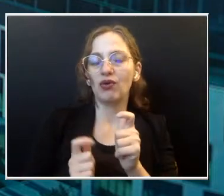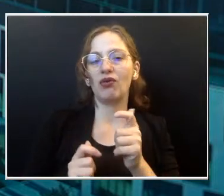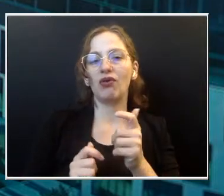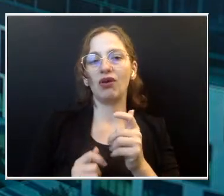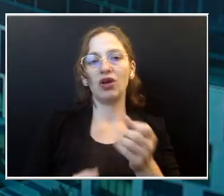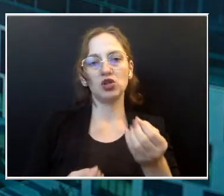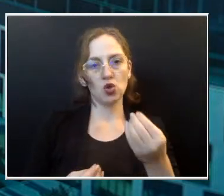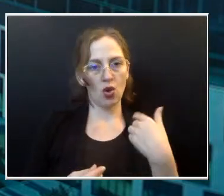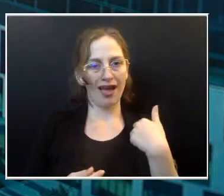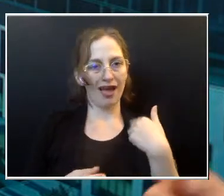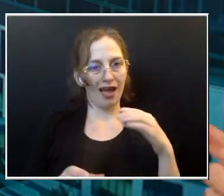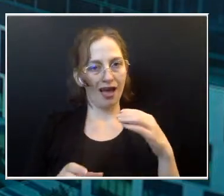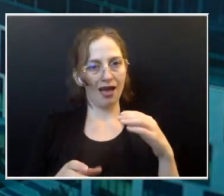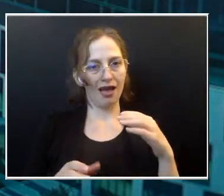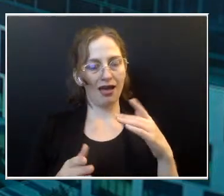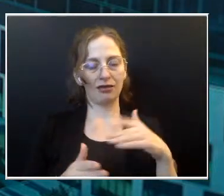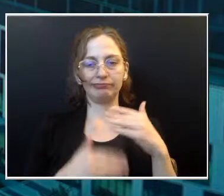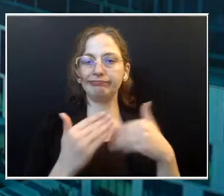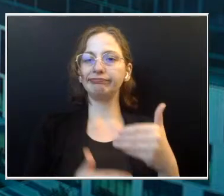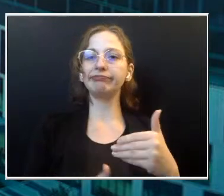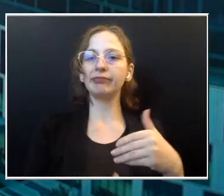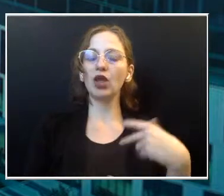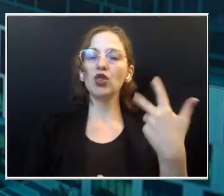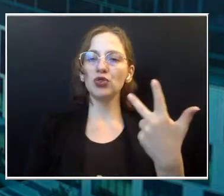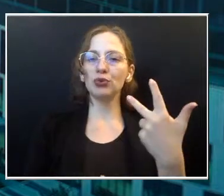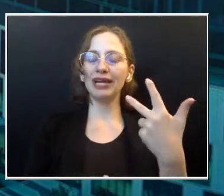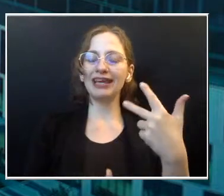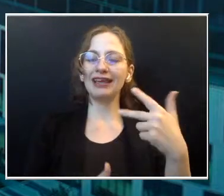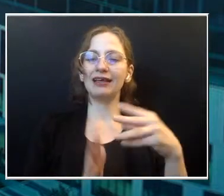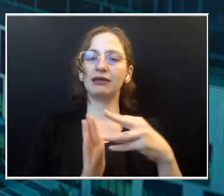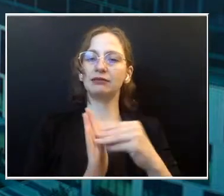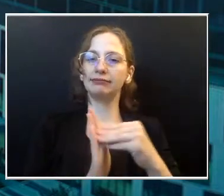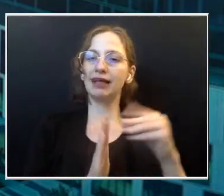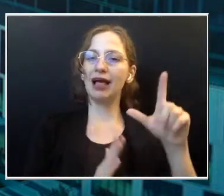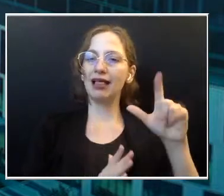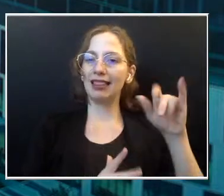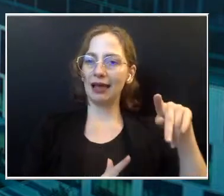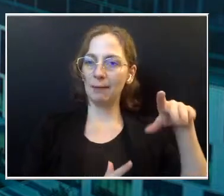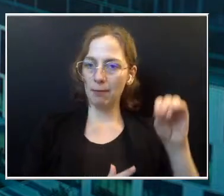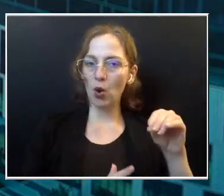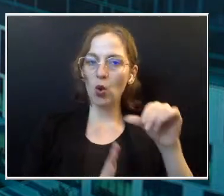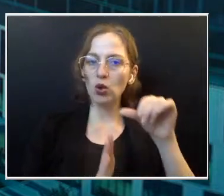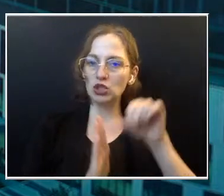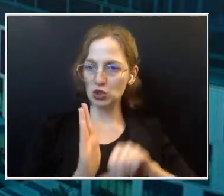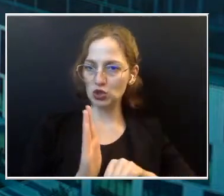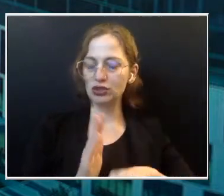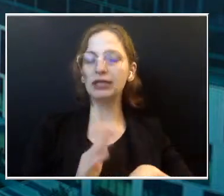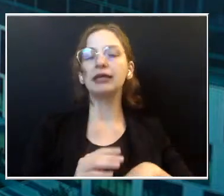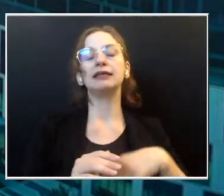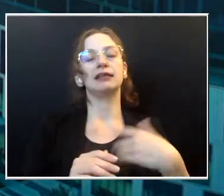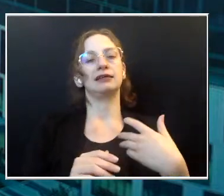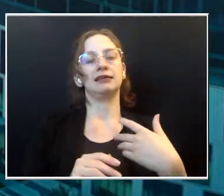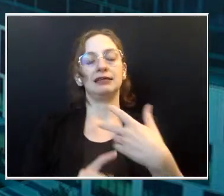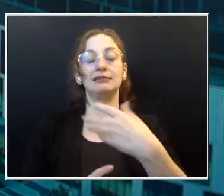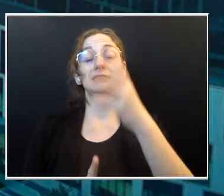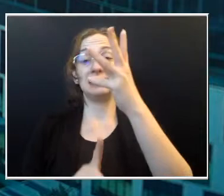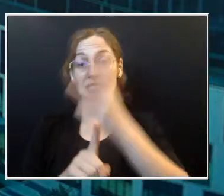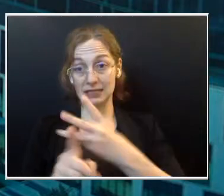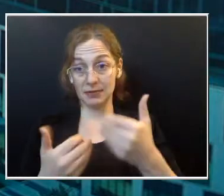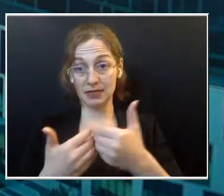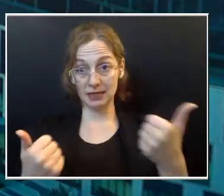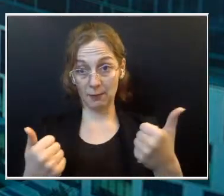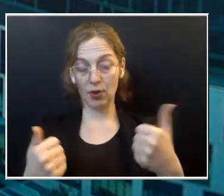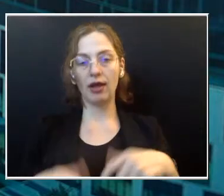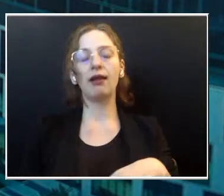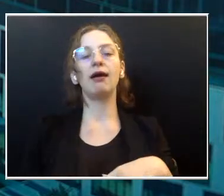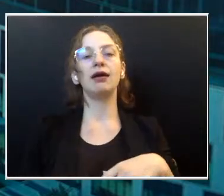liposuction fat grafting, is that the way to say it? Yep. Surgeries, each 6 months apart. So this is a long process, and then the very last is